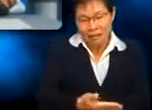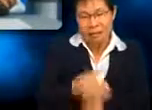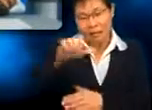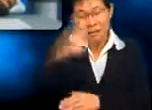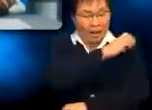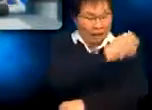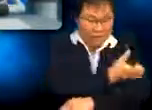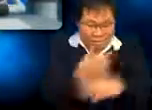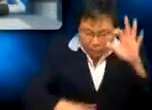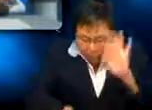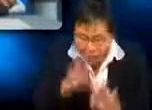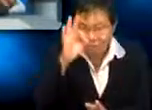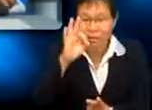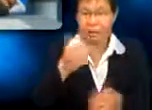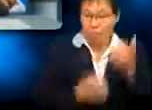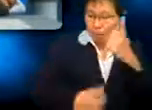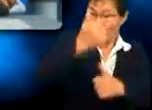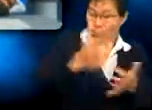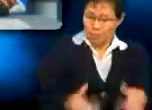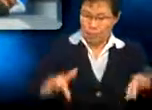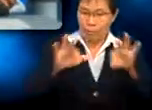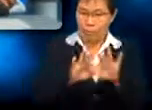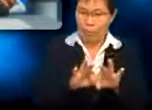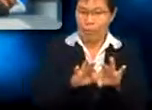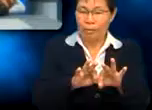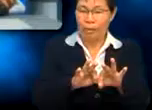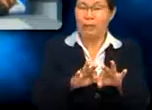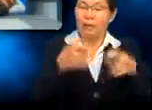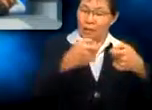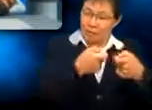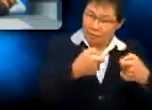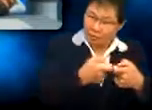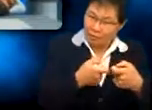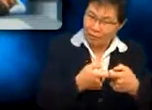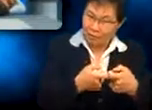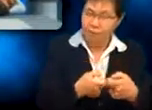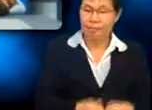discovered. The most important being electricity.